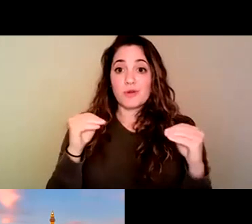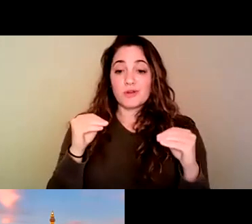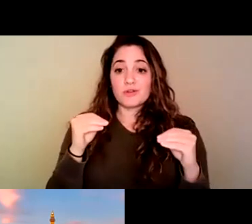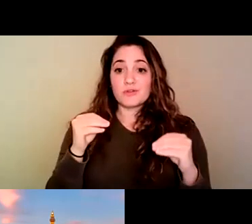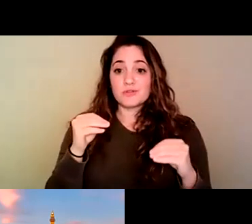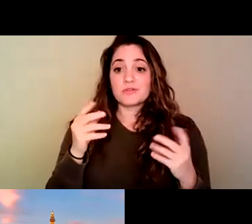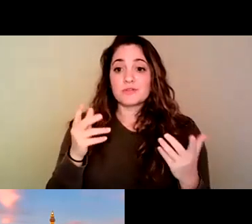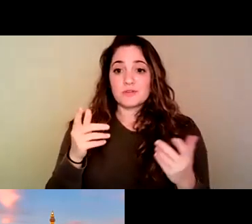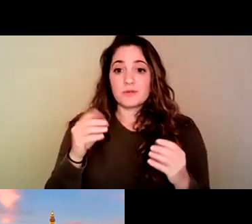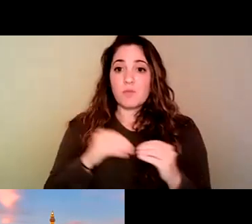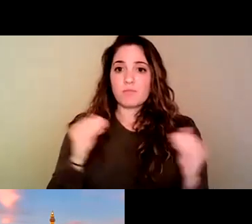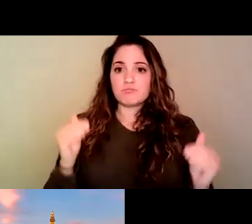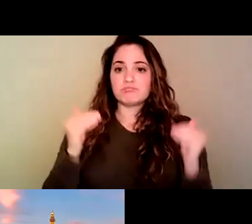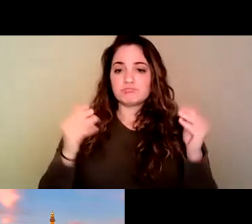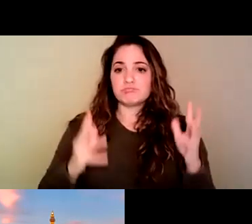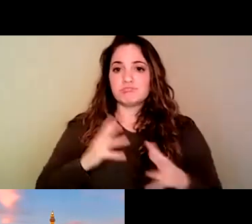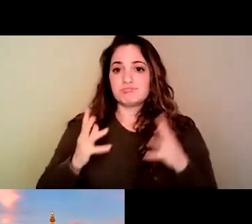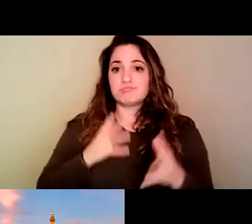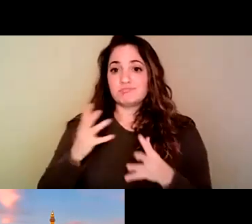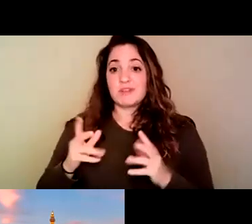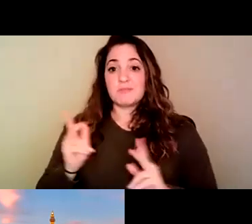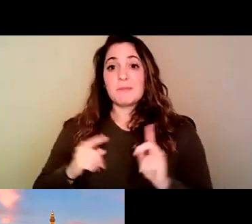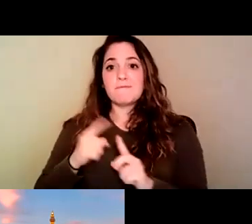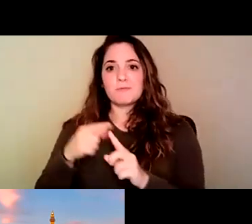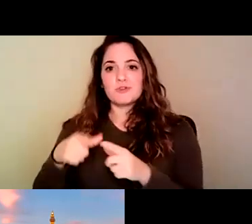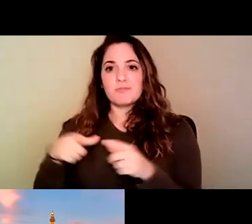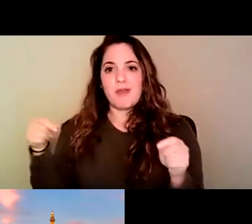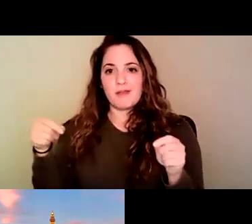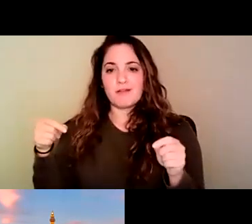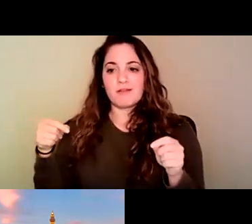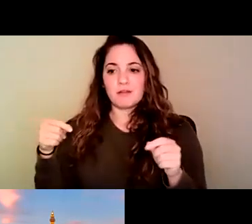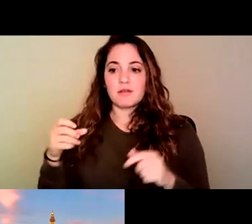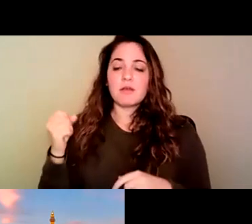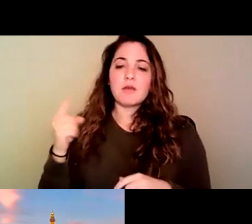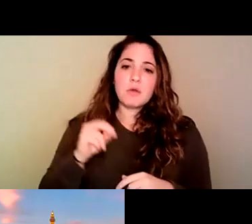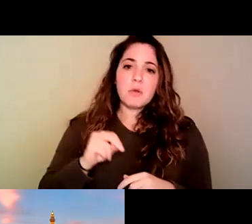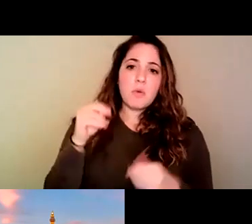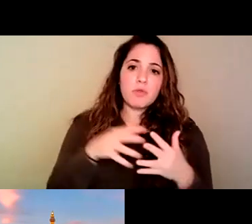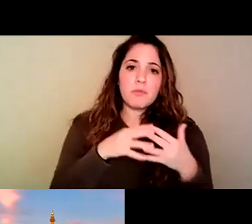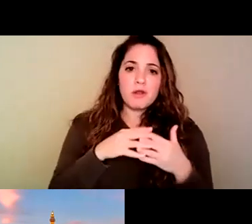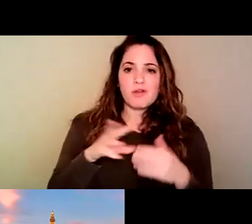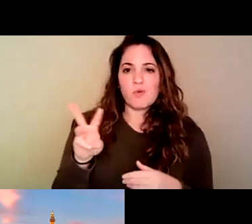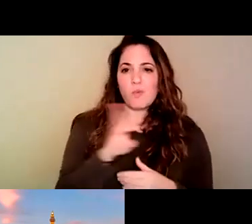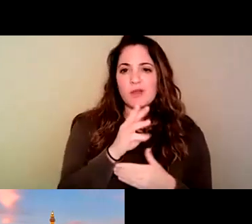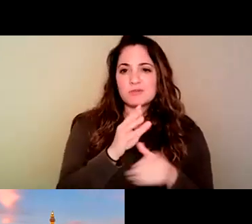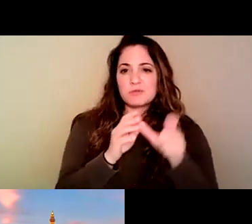high-end luxury Japan market. To a lesser degree, North America, West Coast of the